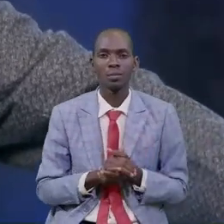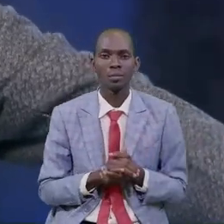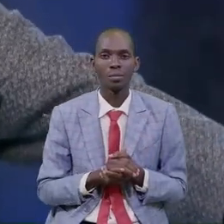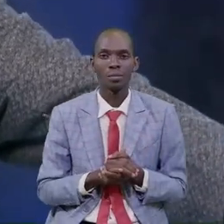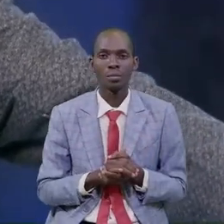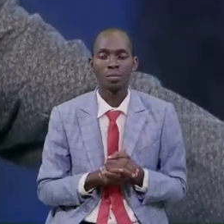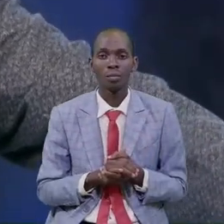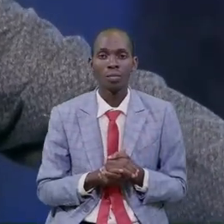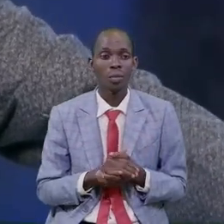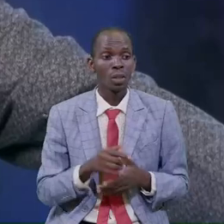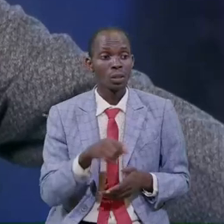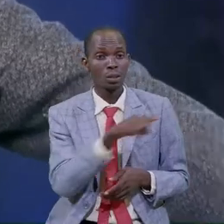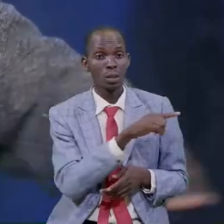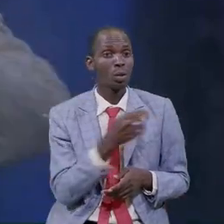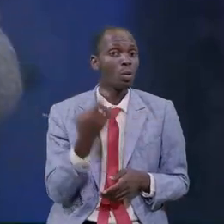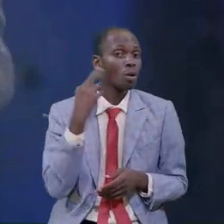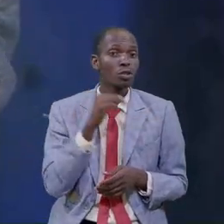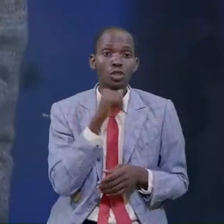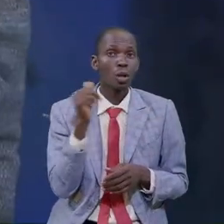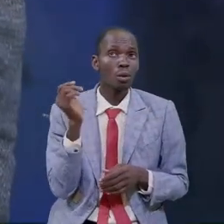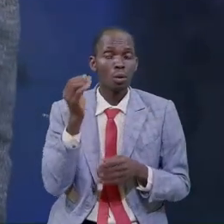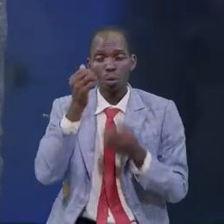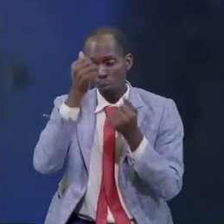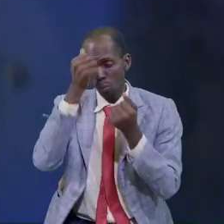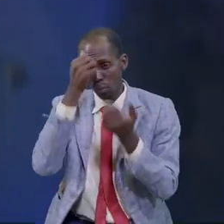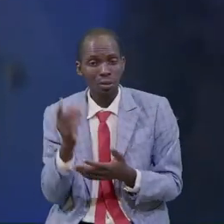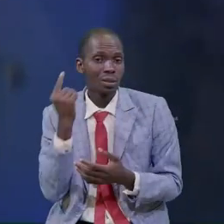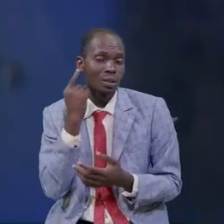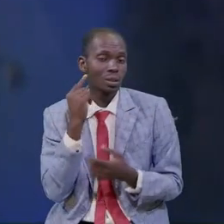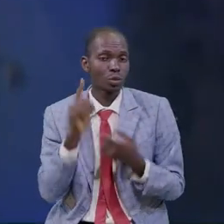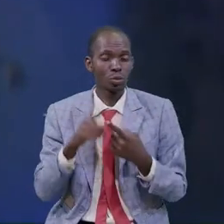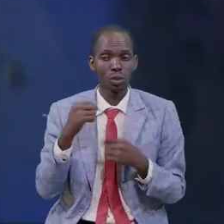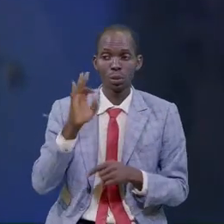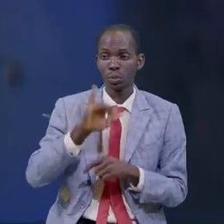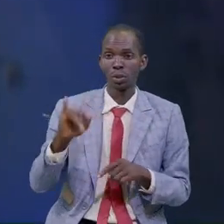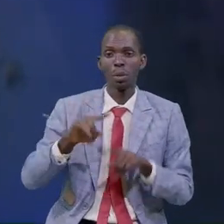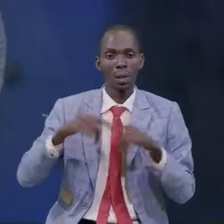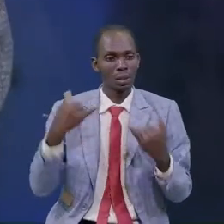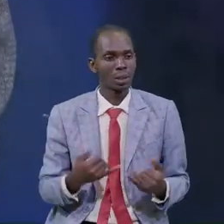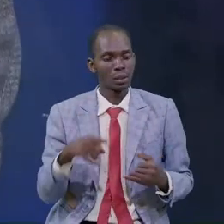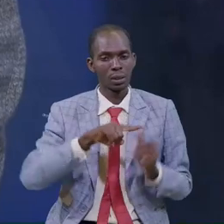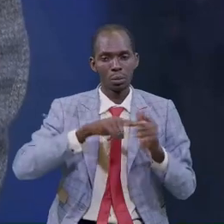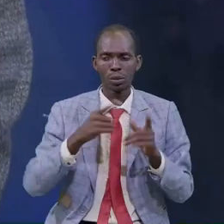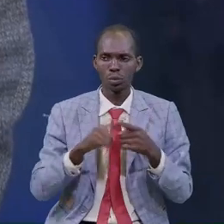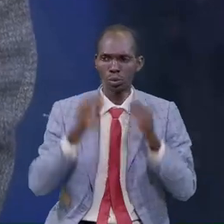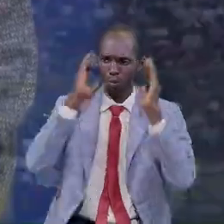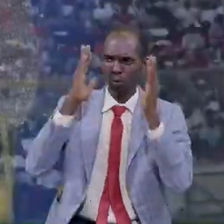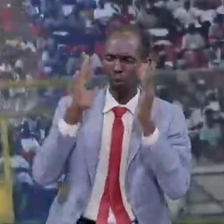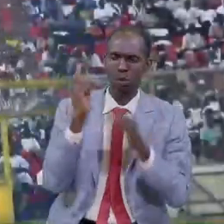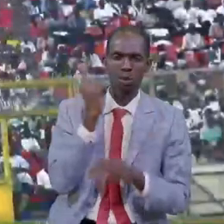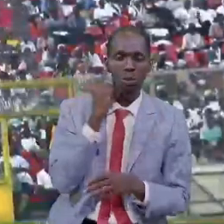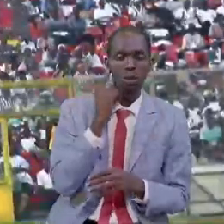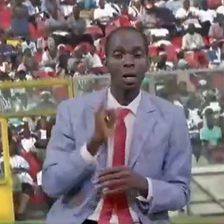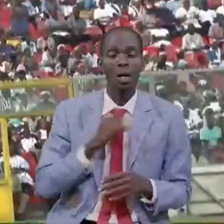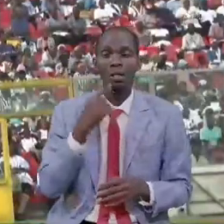listening before, but now they were listening. Mais maintenant ils écoutaient. I said, get ready, get ready. It's coming your way. Cela vous